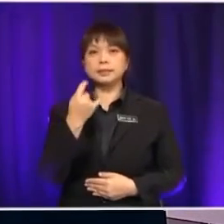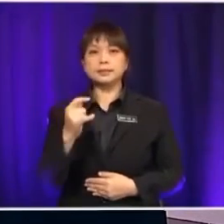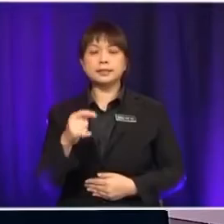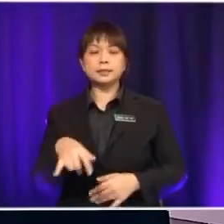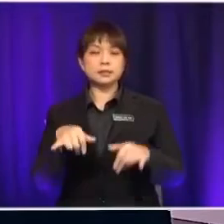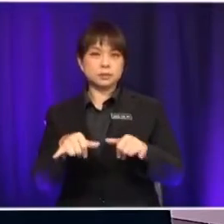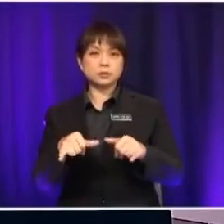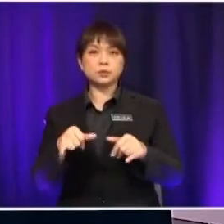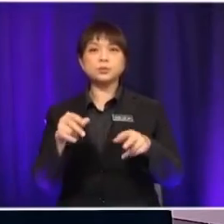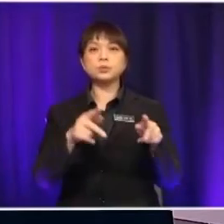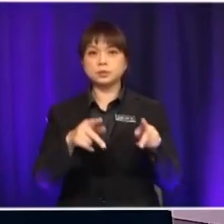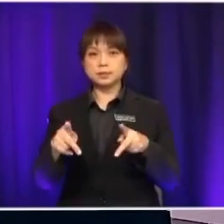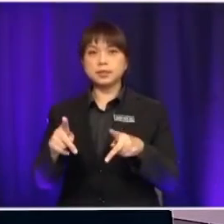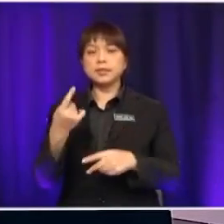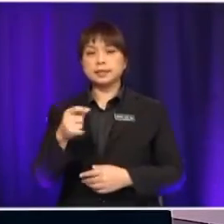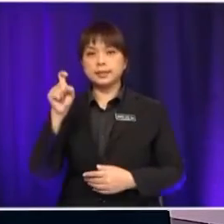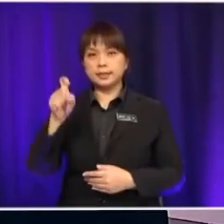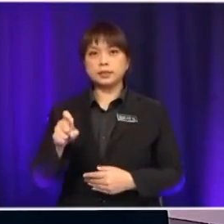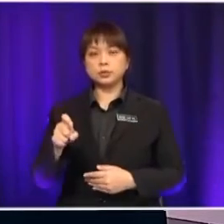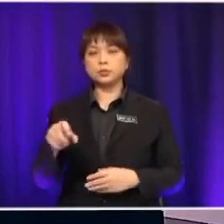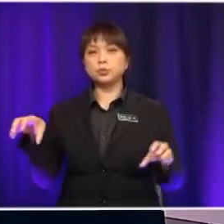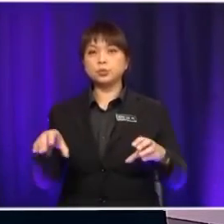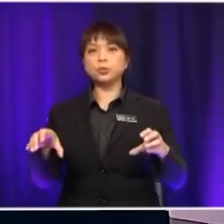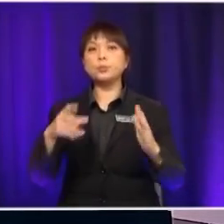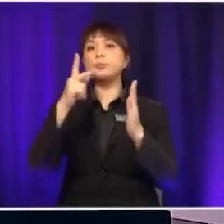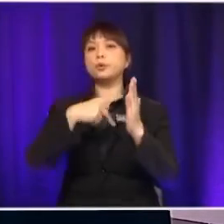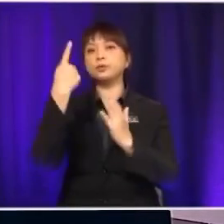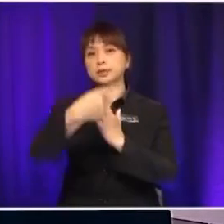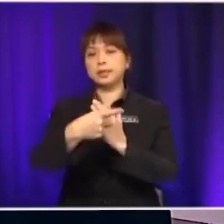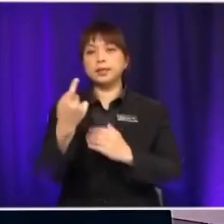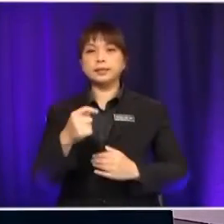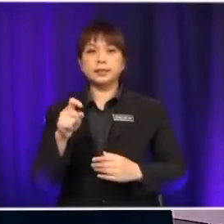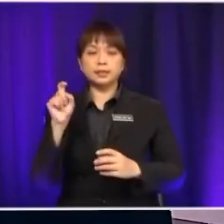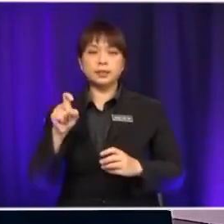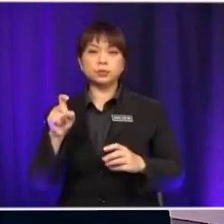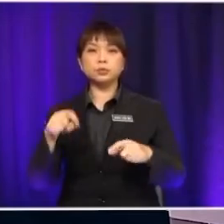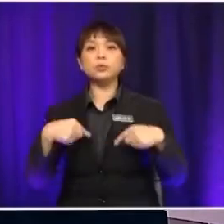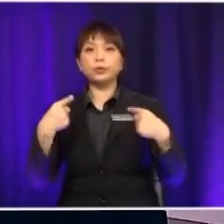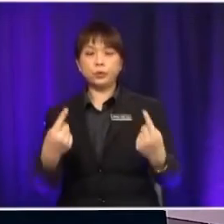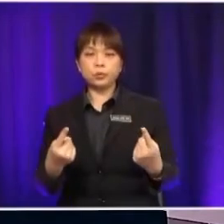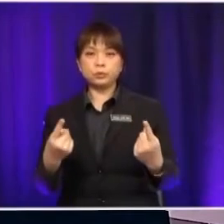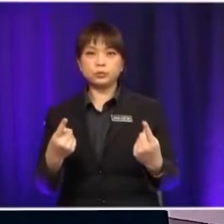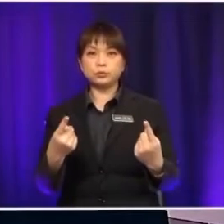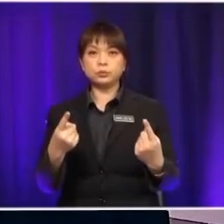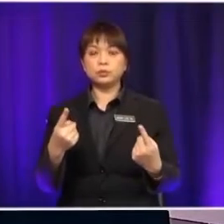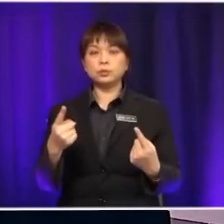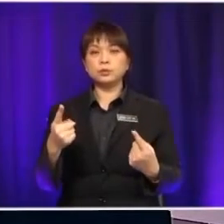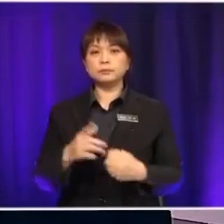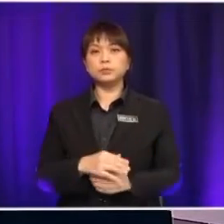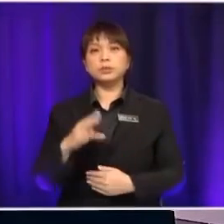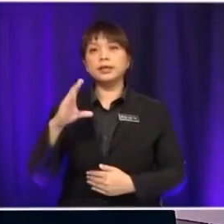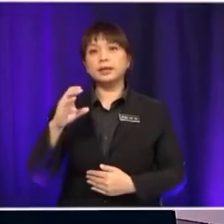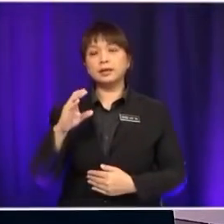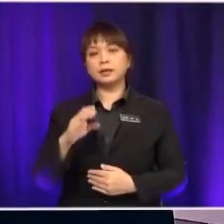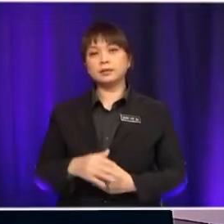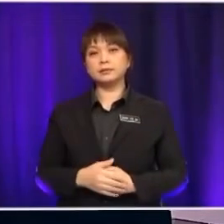their projects, okay? I know that some of them, they will go to a library or a cafe, you know, sometimes to do a project with their friends. So a